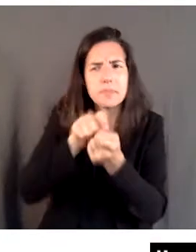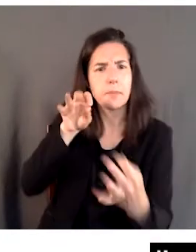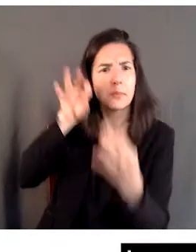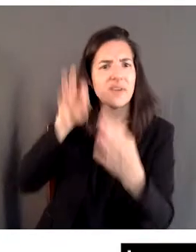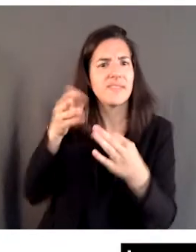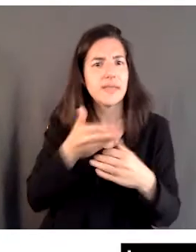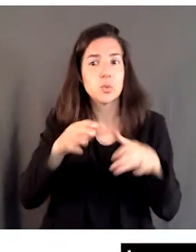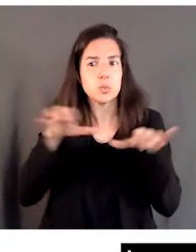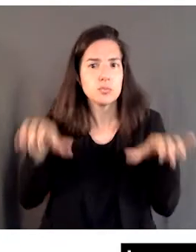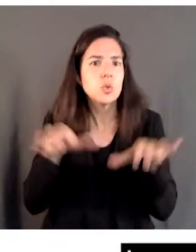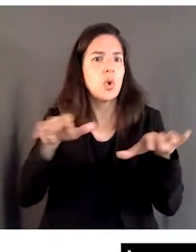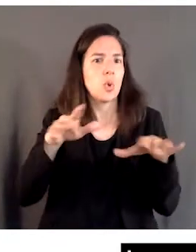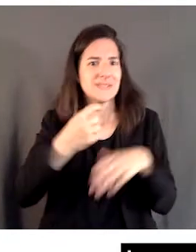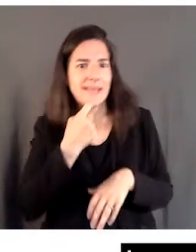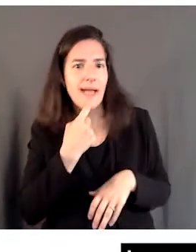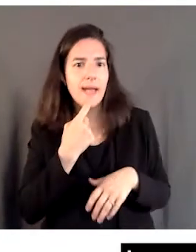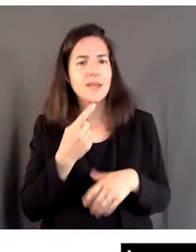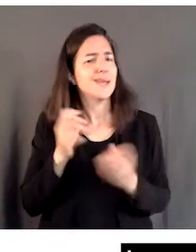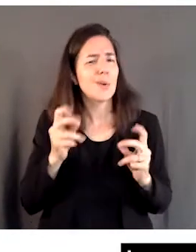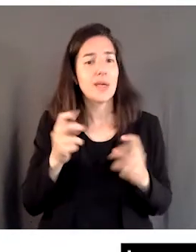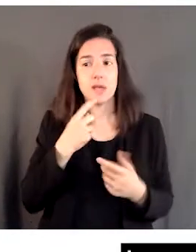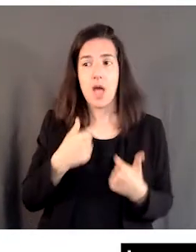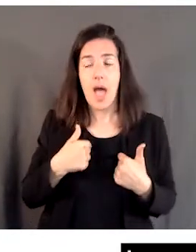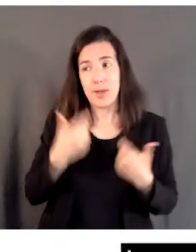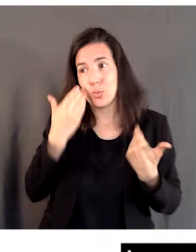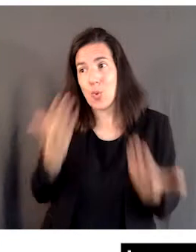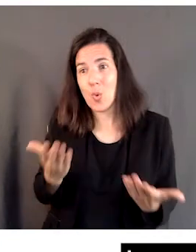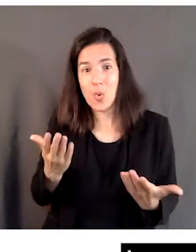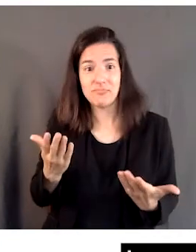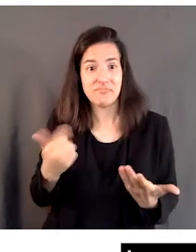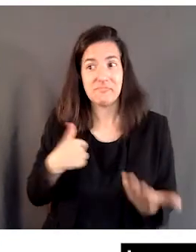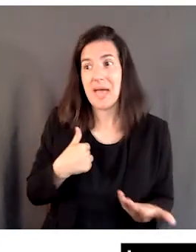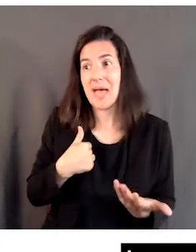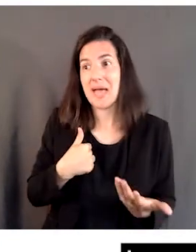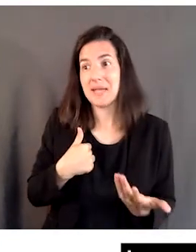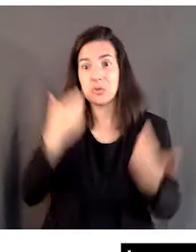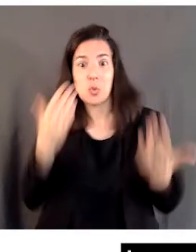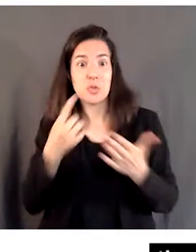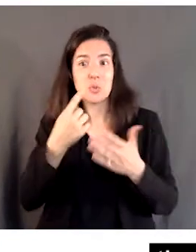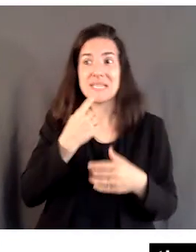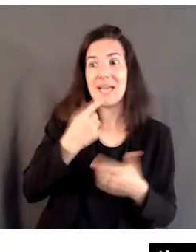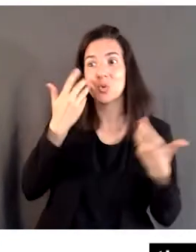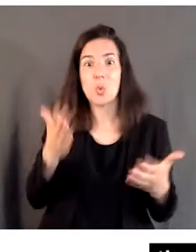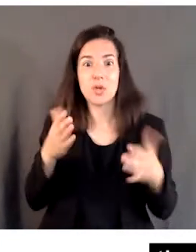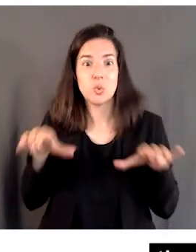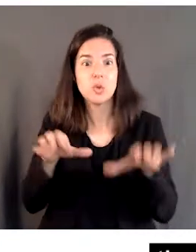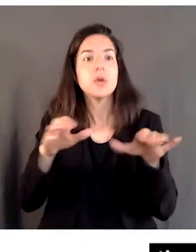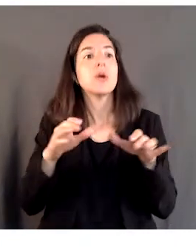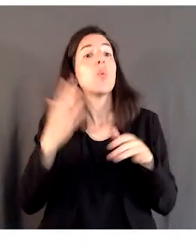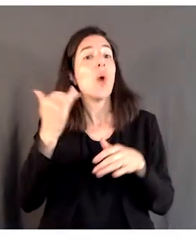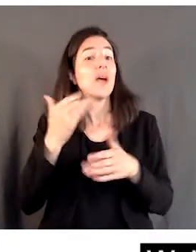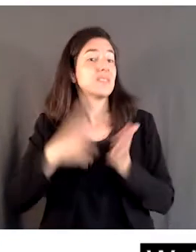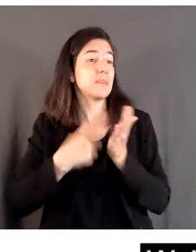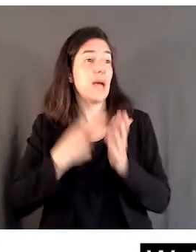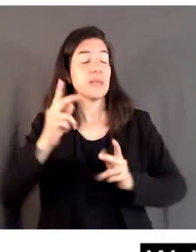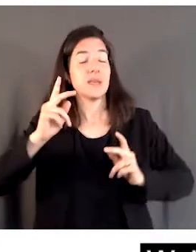order to, because sometimes some organizations they're scared to take that risk and say that I don't